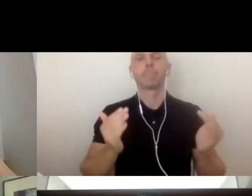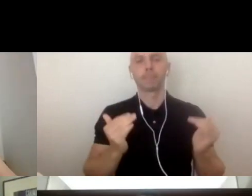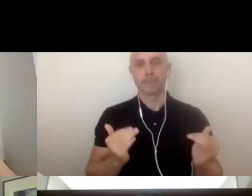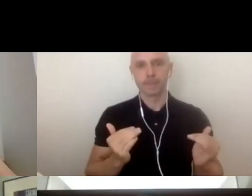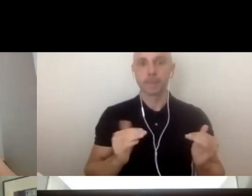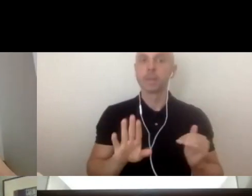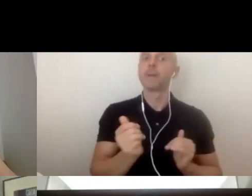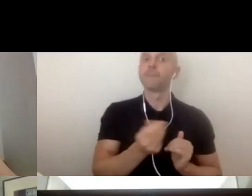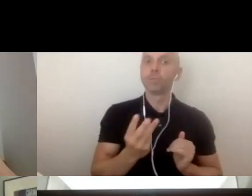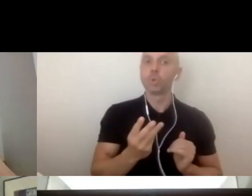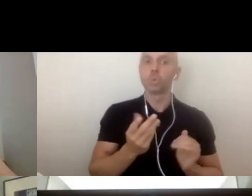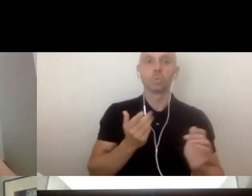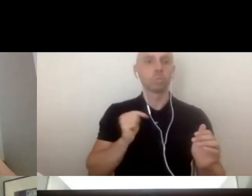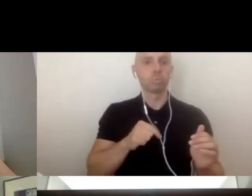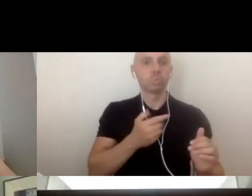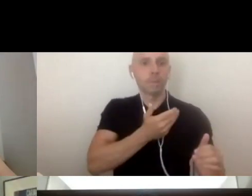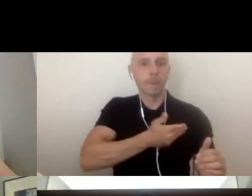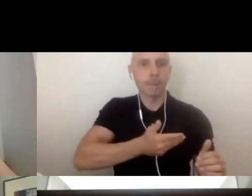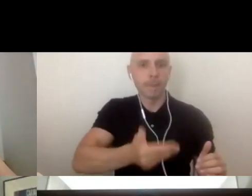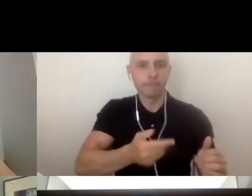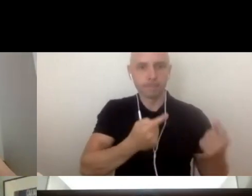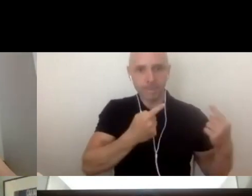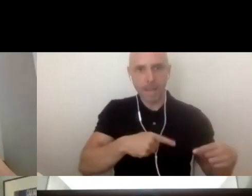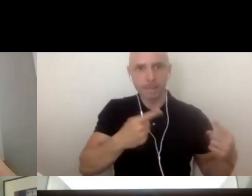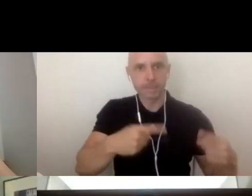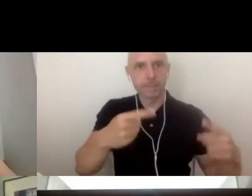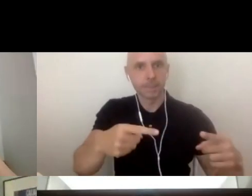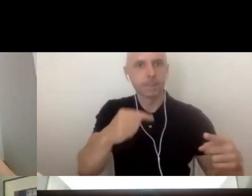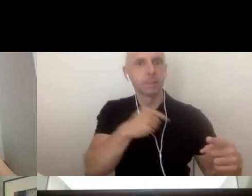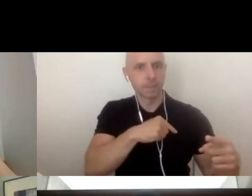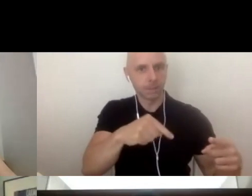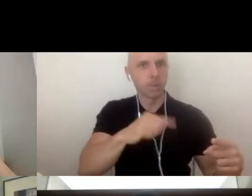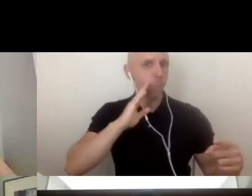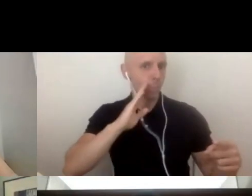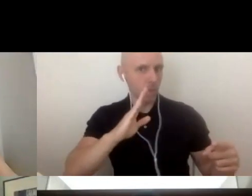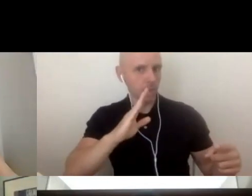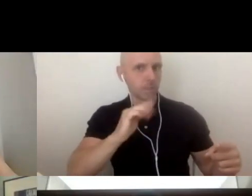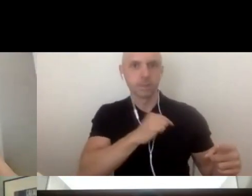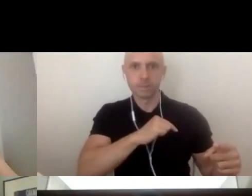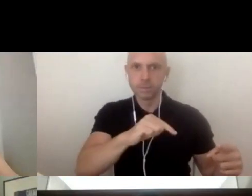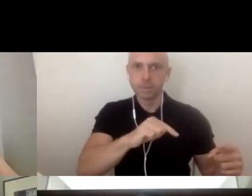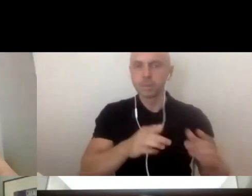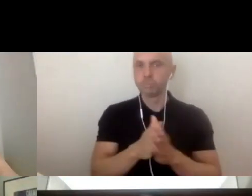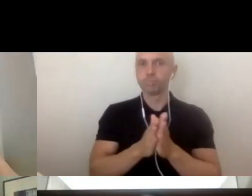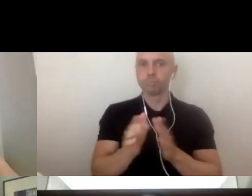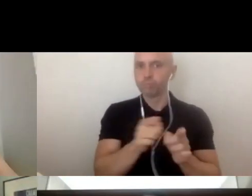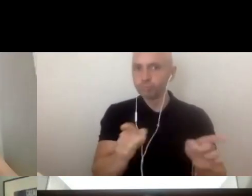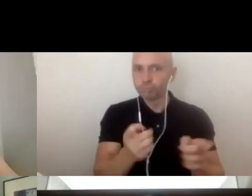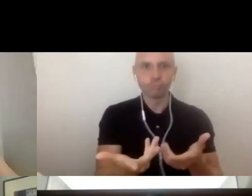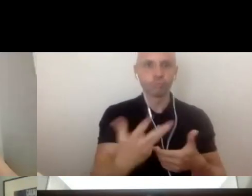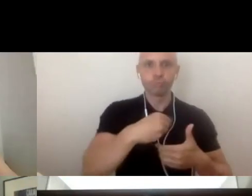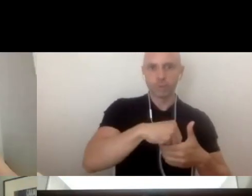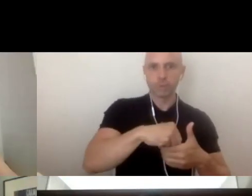on the call today. First is Lights On. So as Dr. Chris Gibbs noted